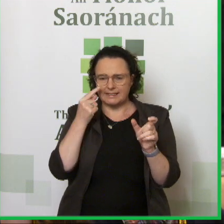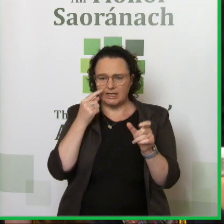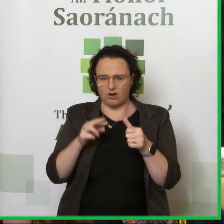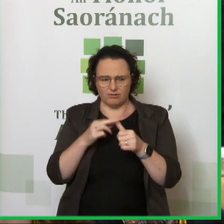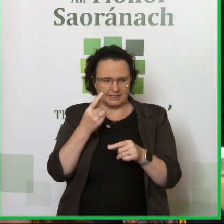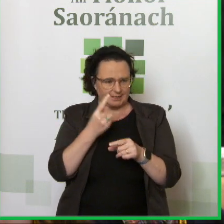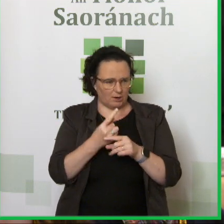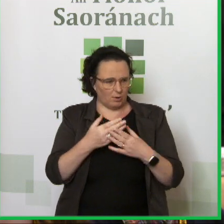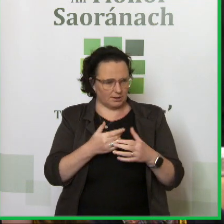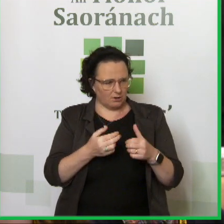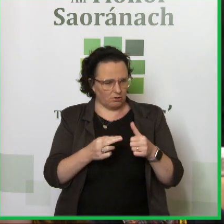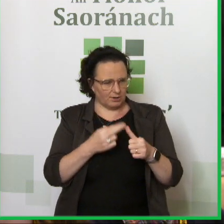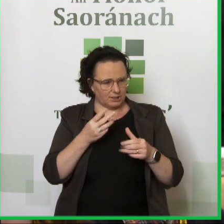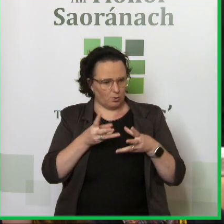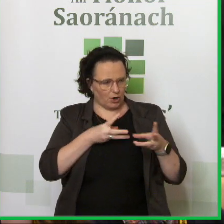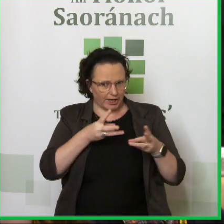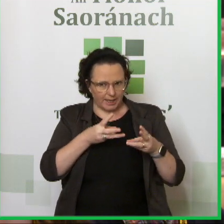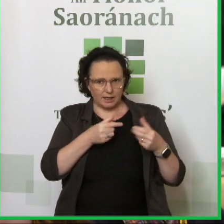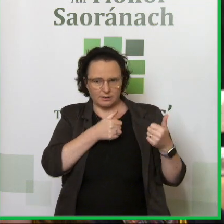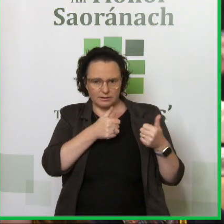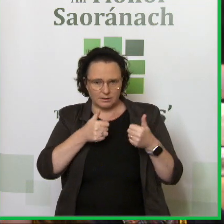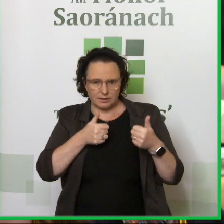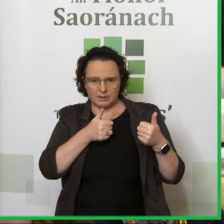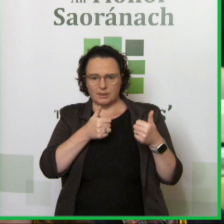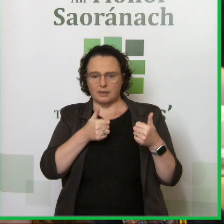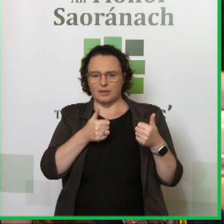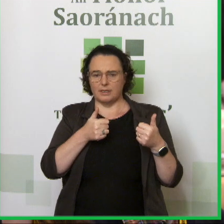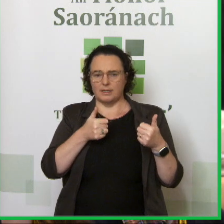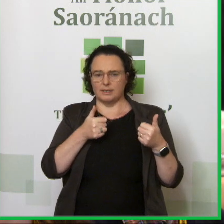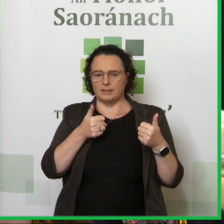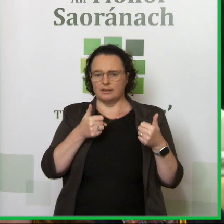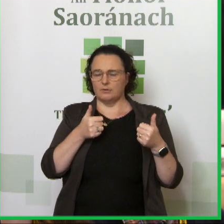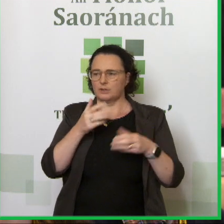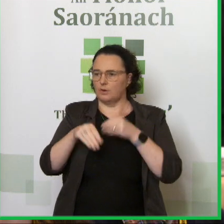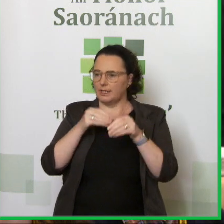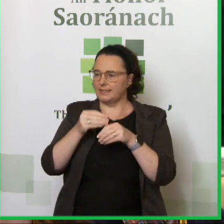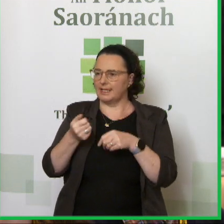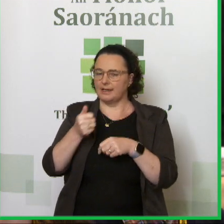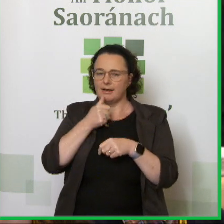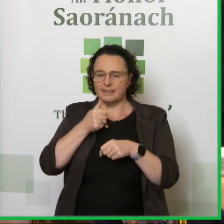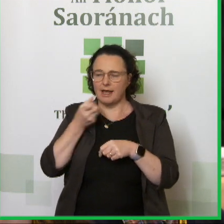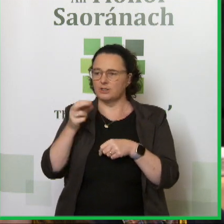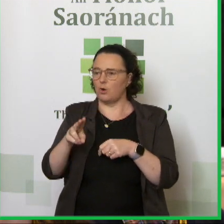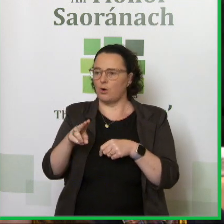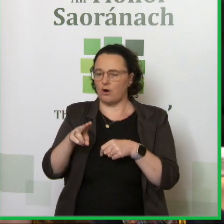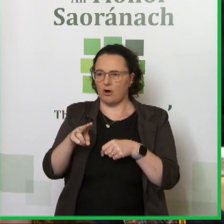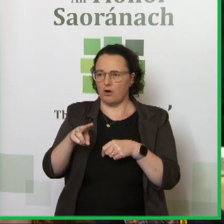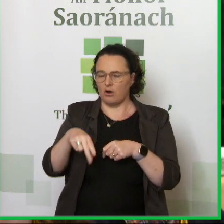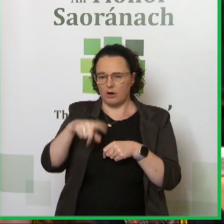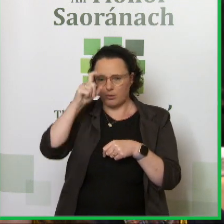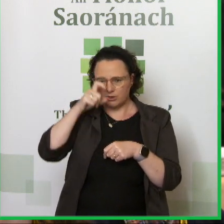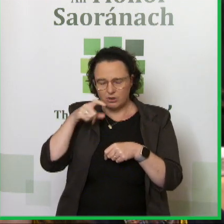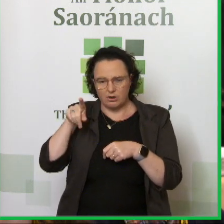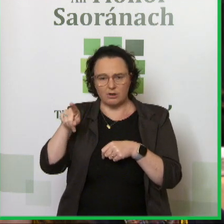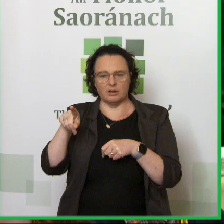already working and models working, like prevention and whatever in Iceland, Portugal, or many other countries, and